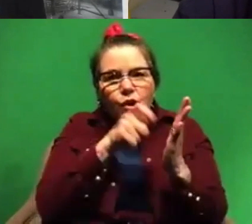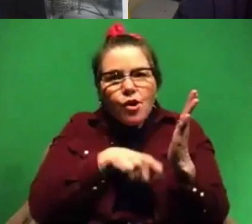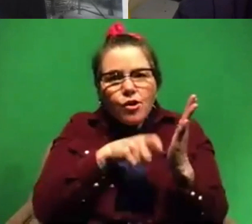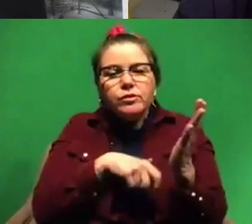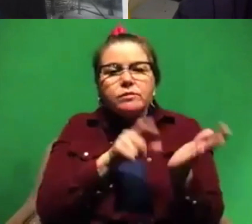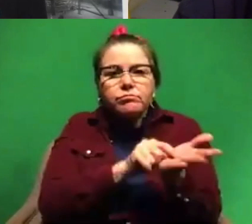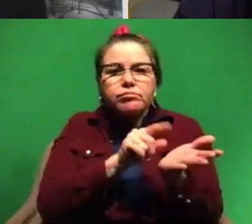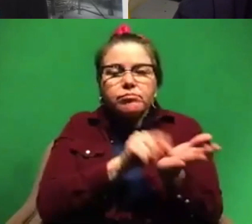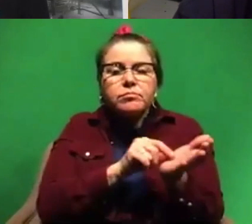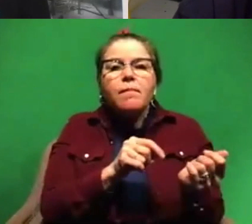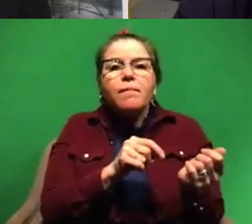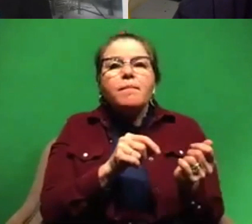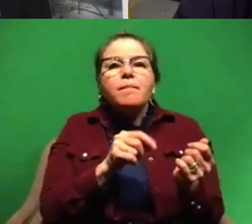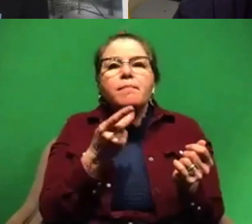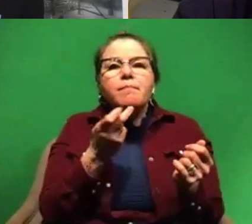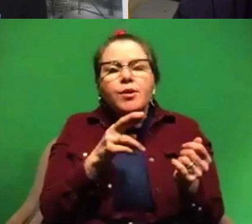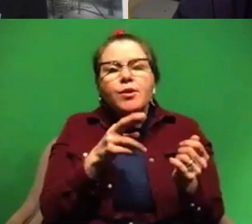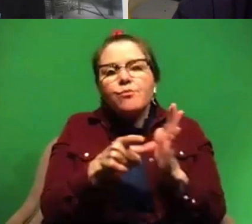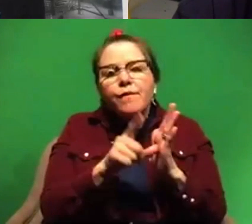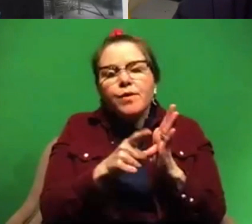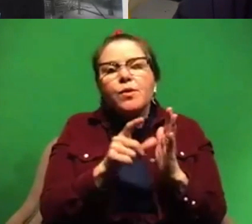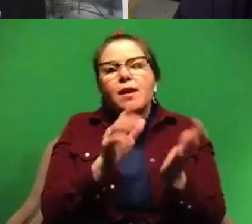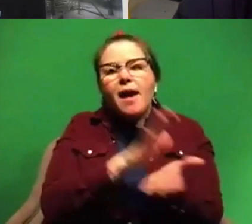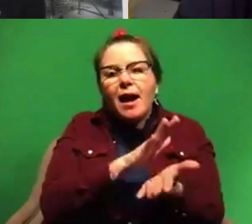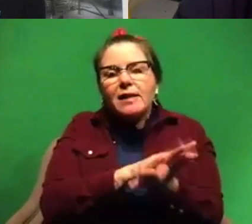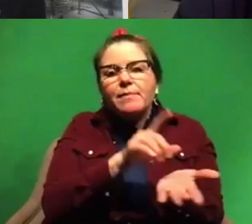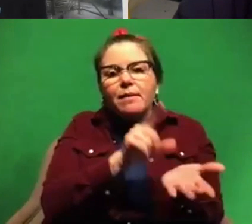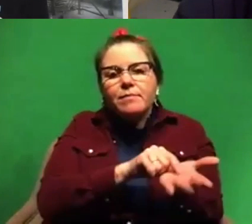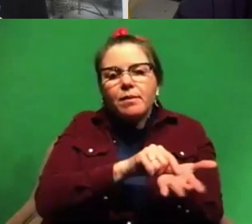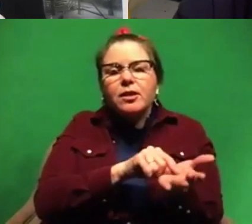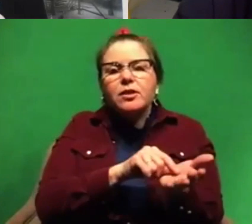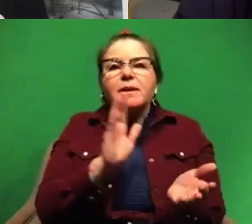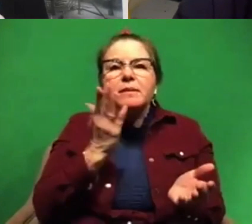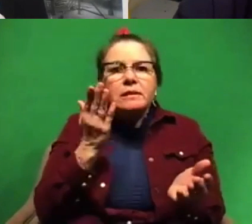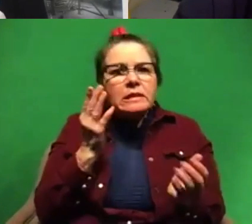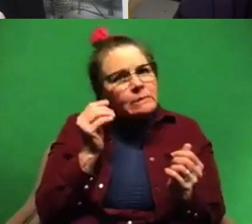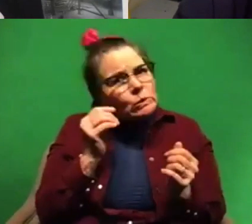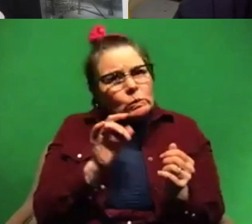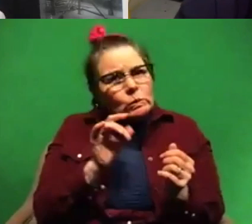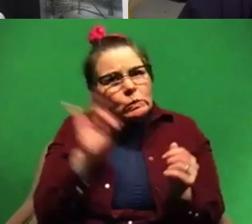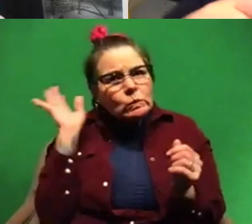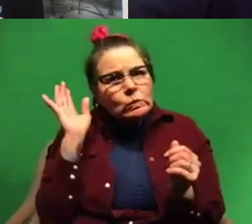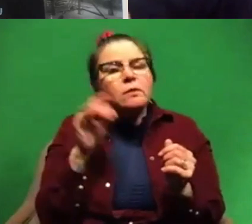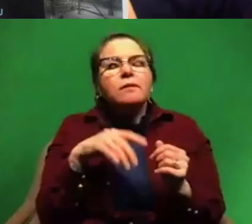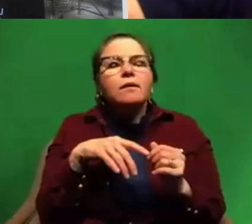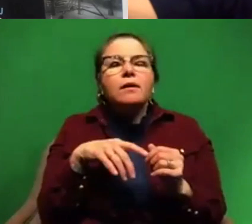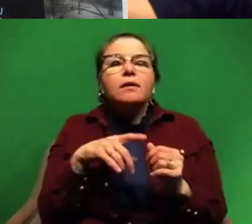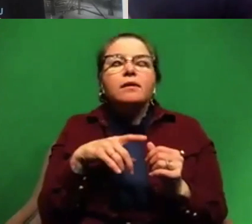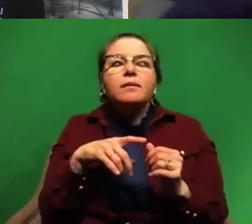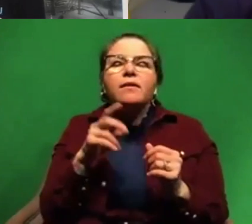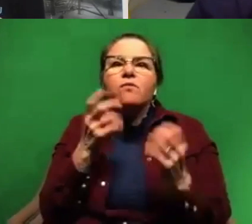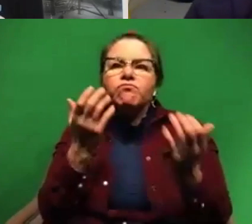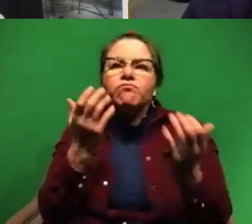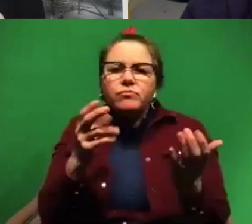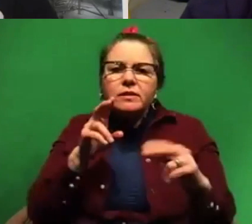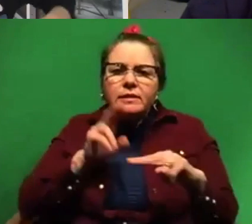or like academic publications may seem daunting at first, but if you sit down and read into it and